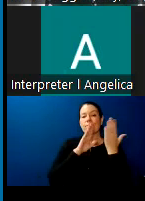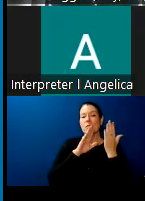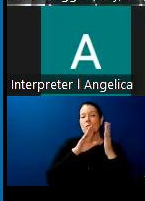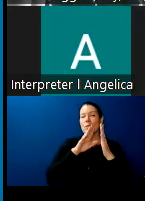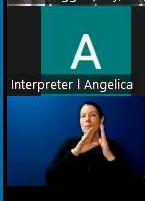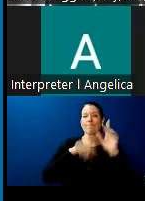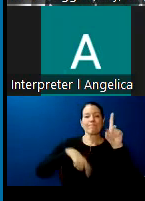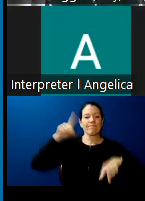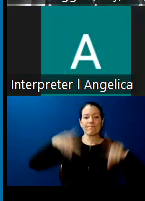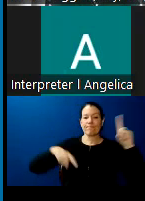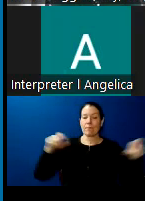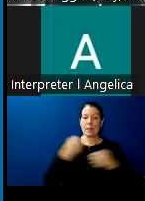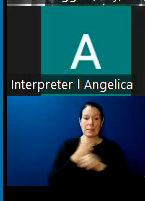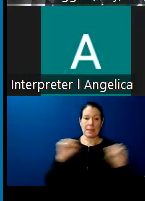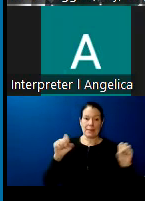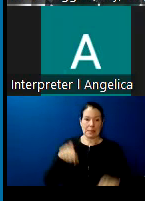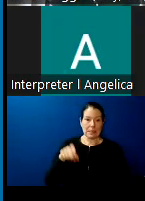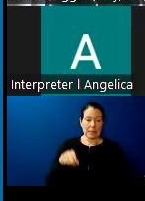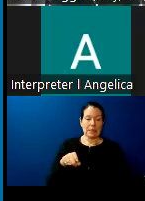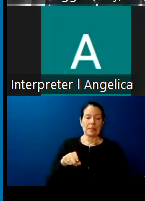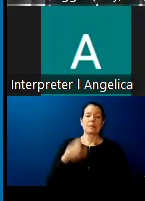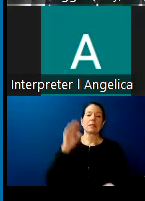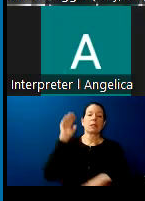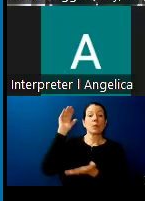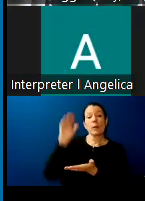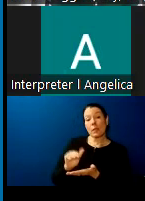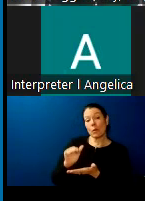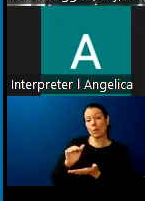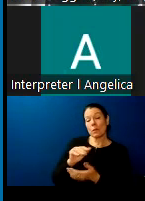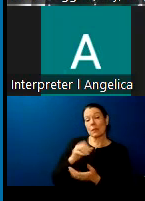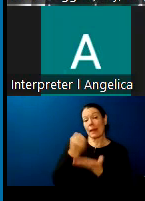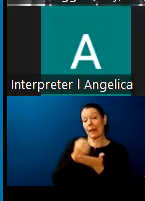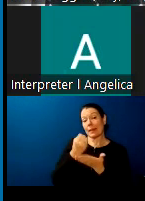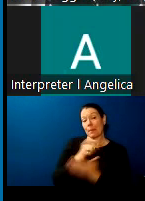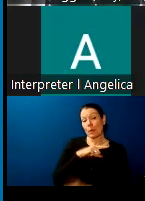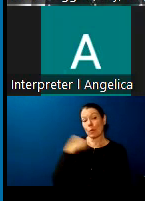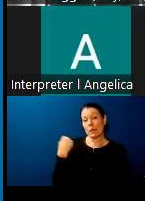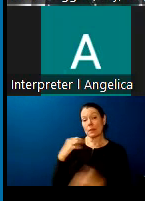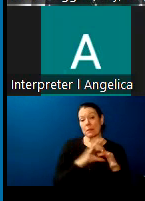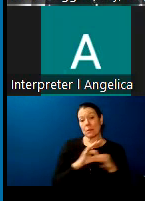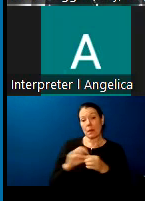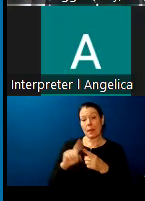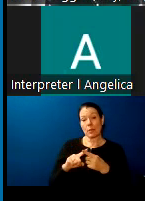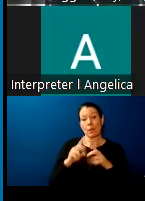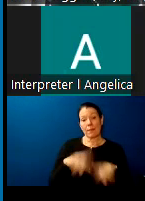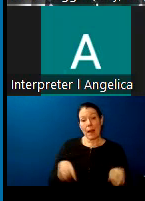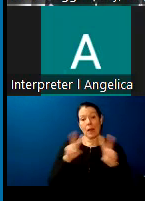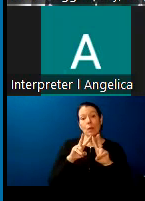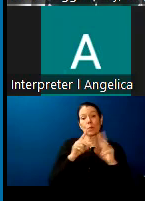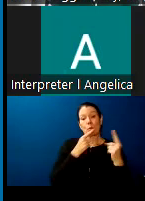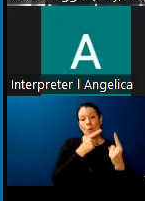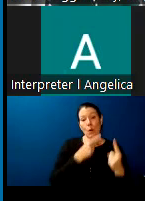safety needs for the survivor, work to reduce economic risks based on their values, goals, priorities,